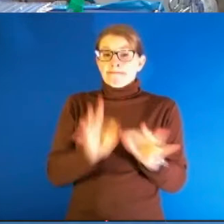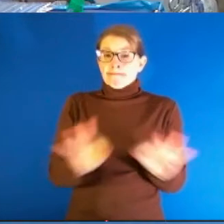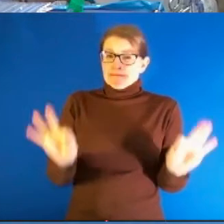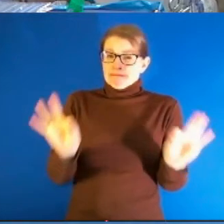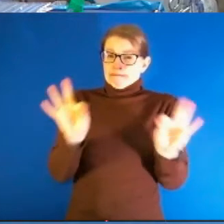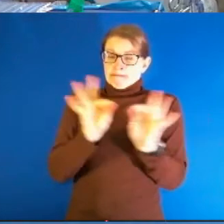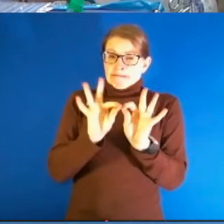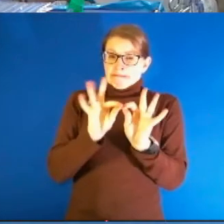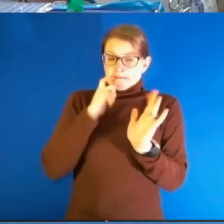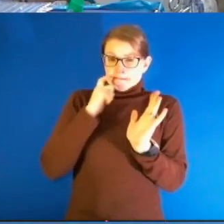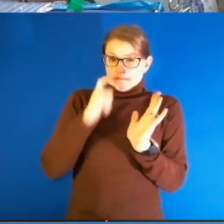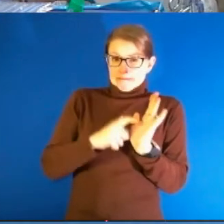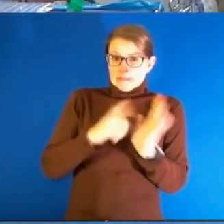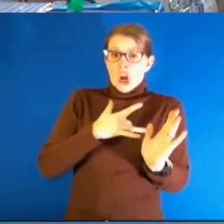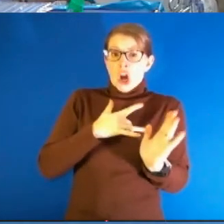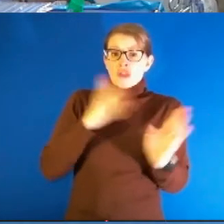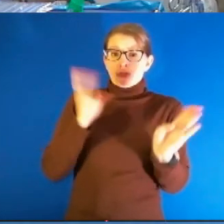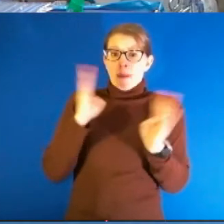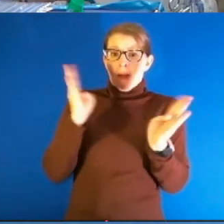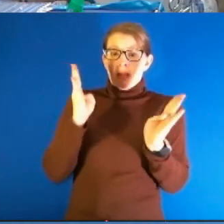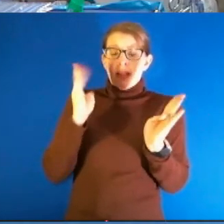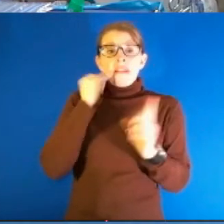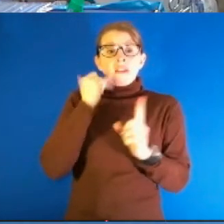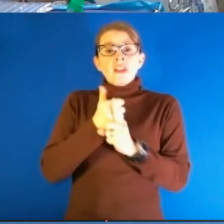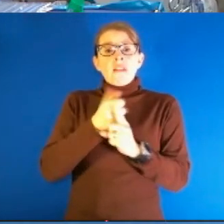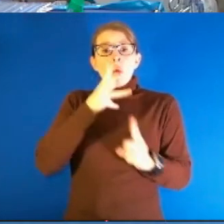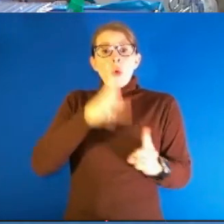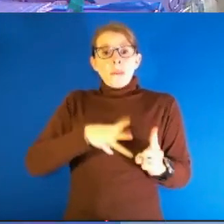the signs of heart trouble, which can be very tricky if you're a woman.